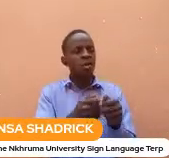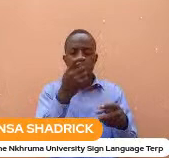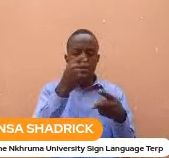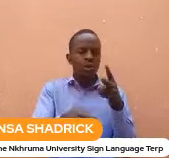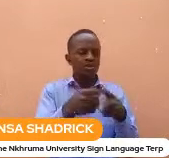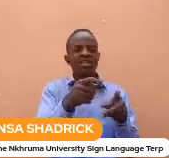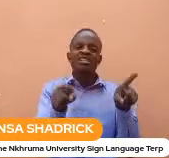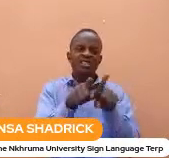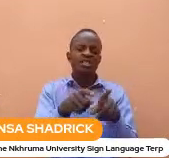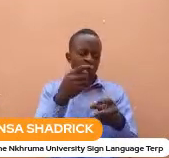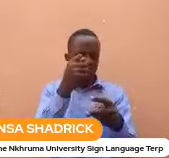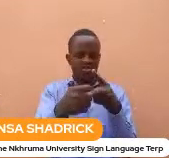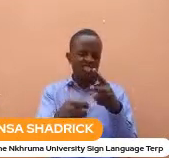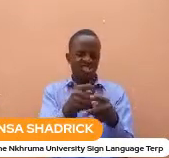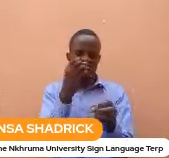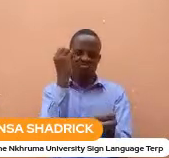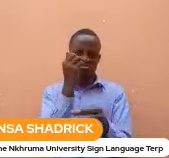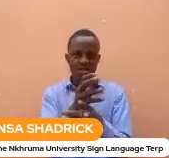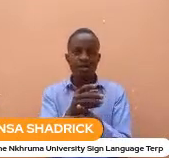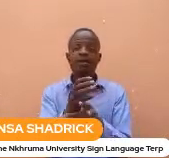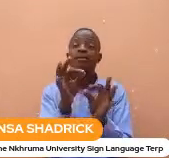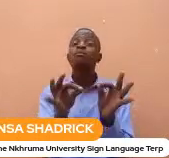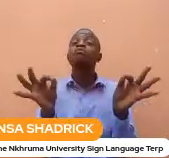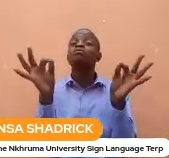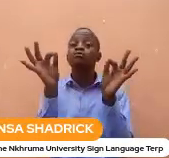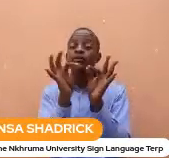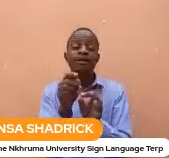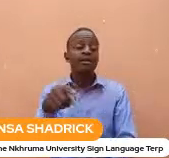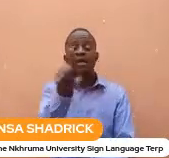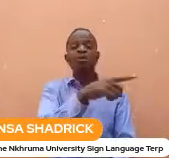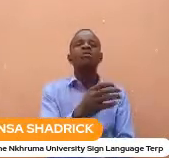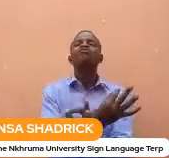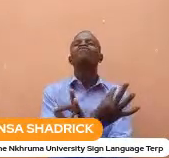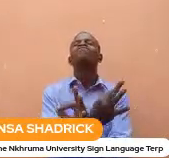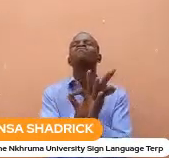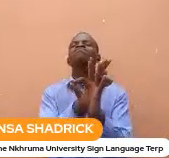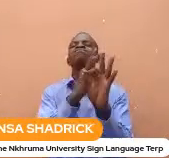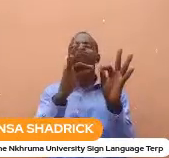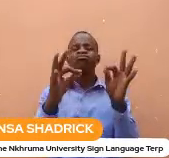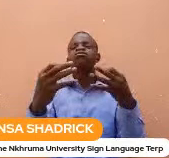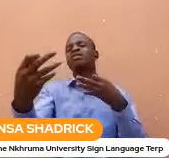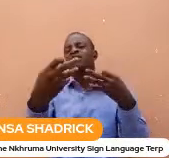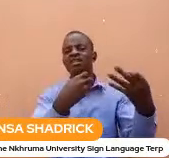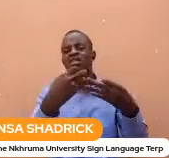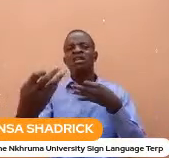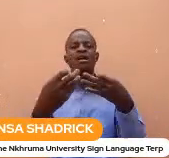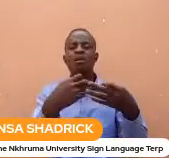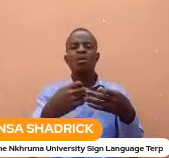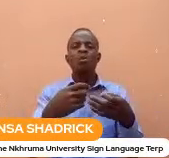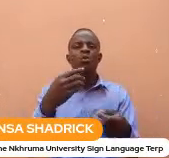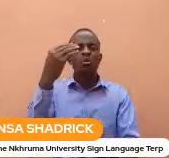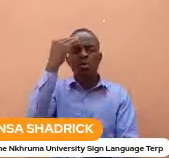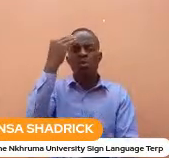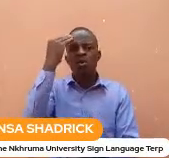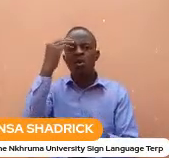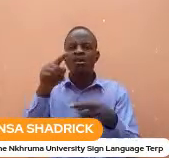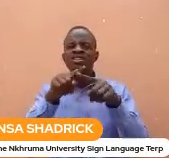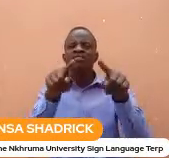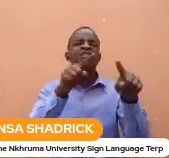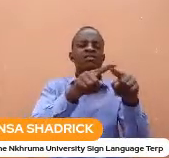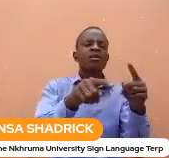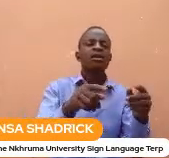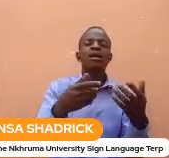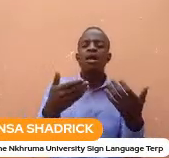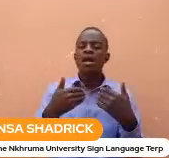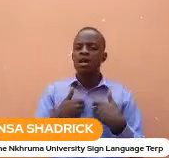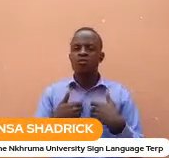reproductive health. In that way, they'll be free and open to talk to us and tell us that they are engaging or indulging in sexual